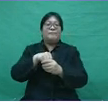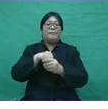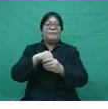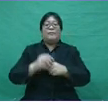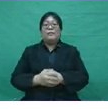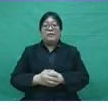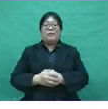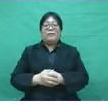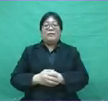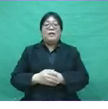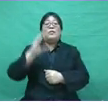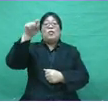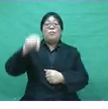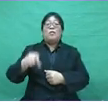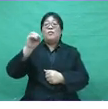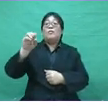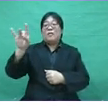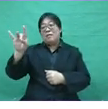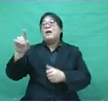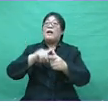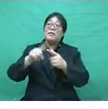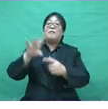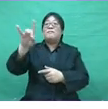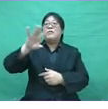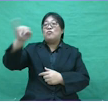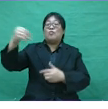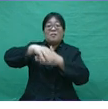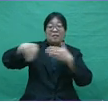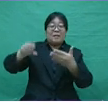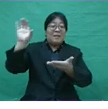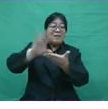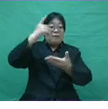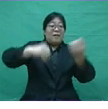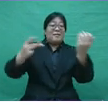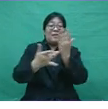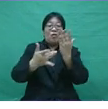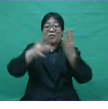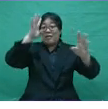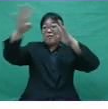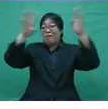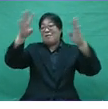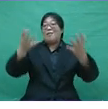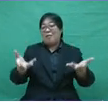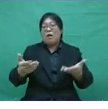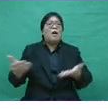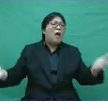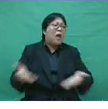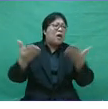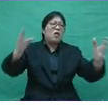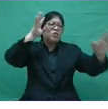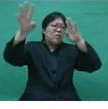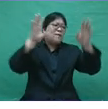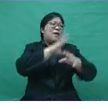RM 0.08 billion or 80 million ringgit allocation for technology innovation sandbox to encourage innovation